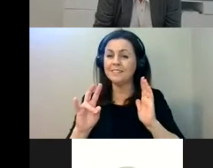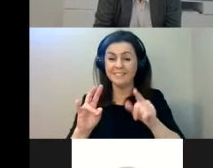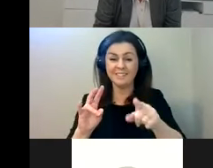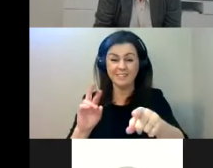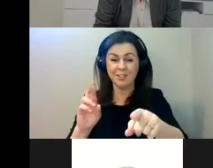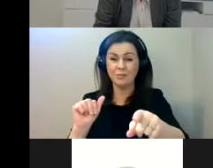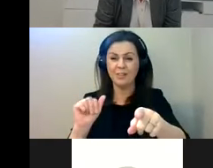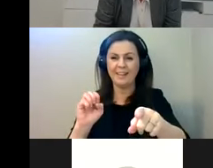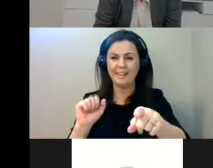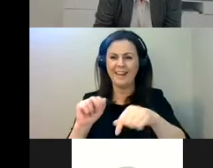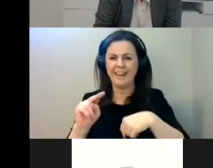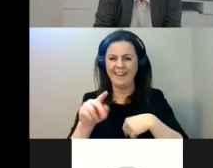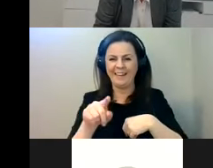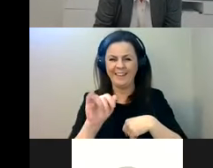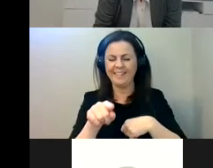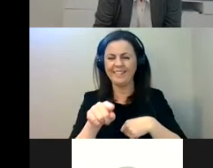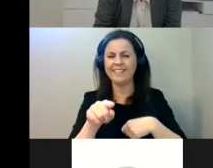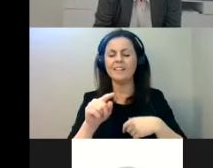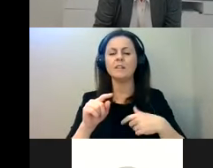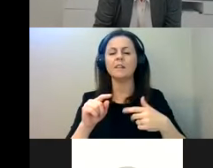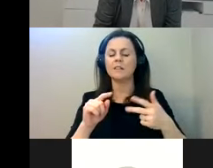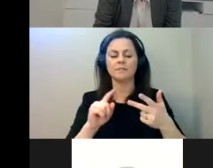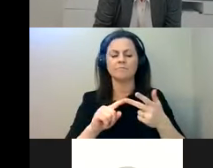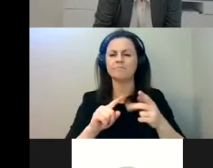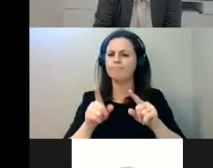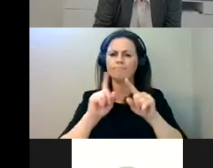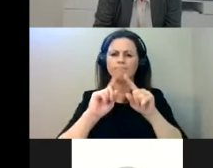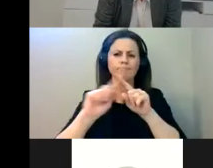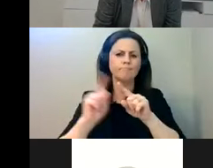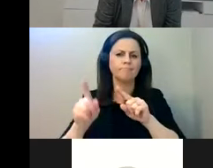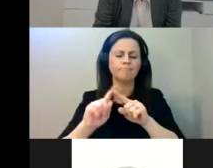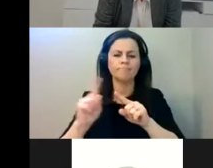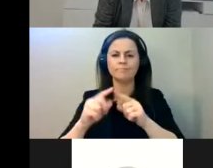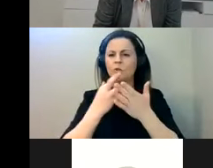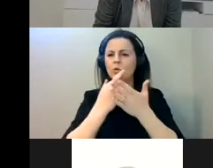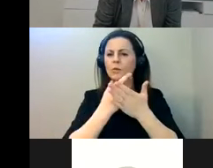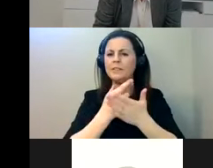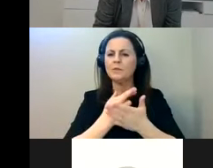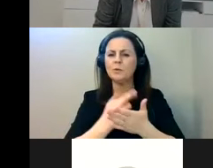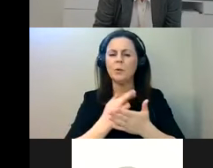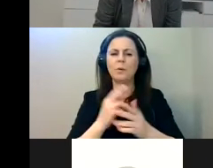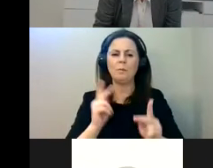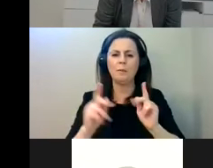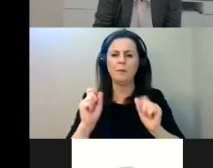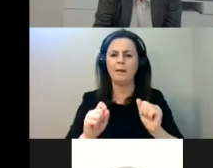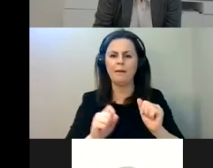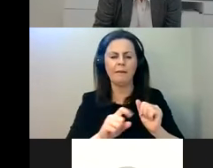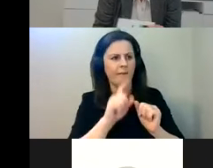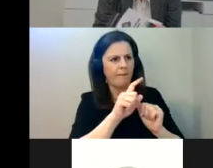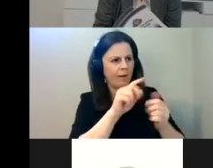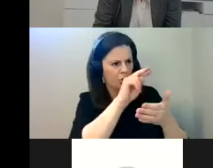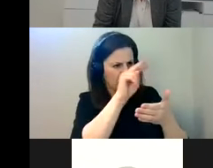there. It lists a whole bunch of resources that readers can refer to in